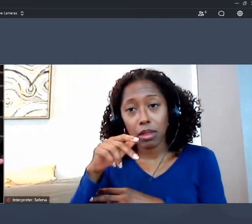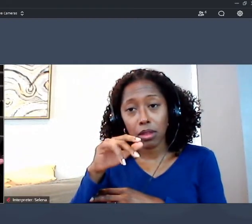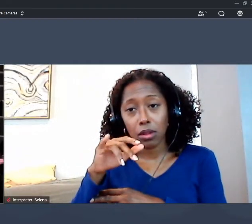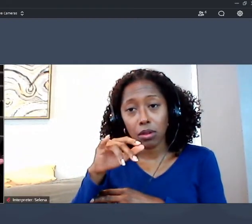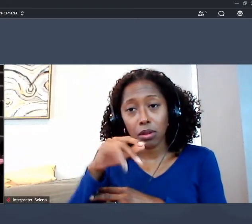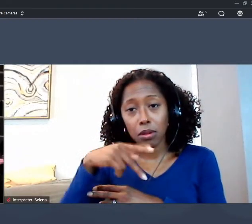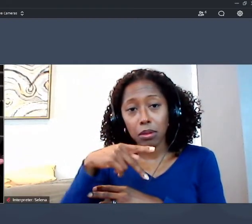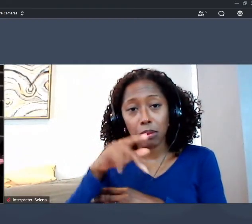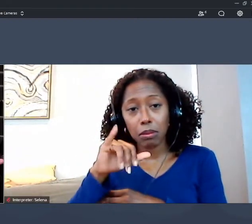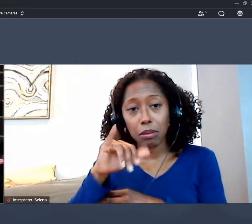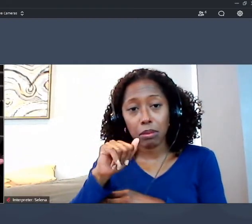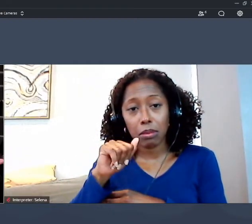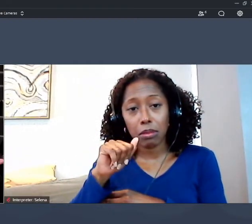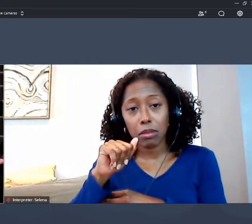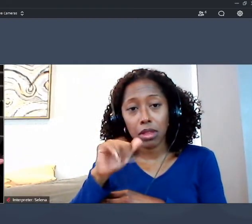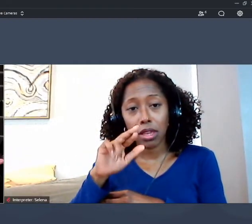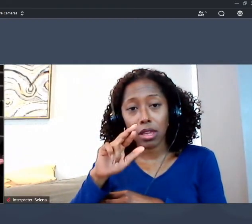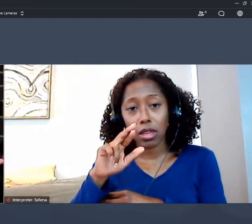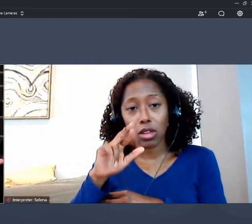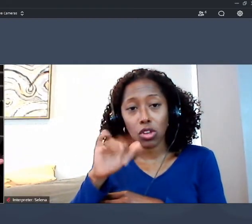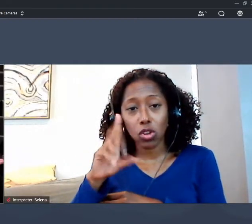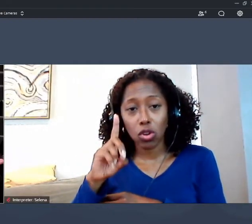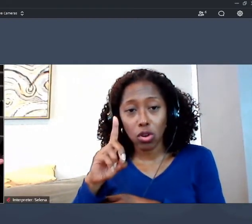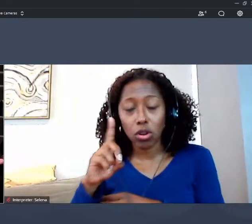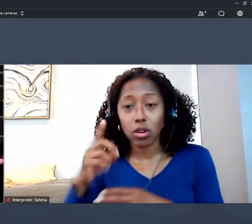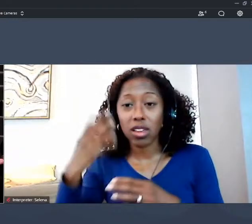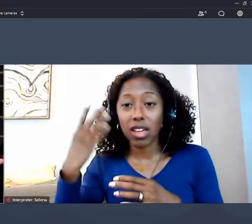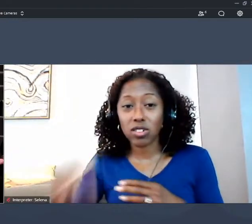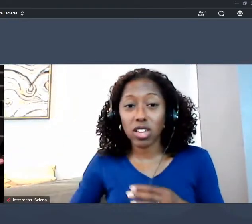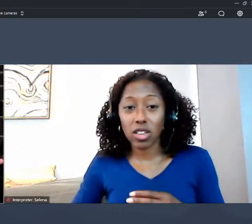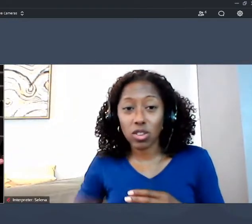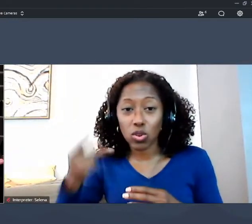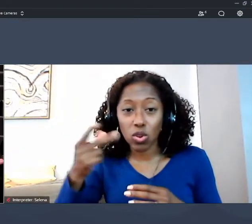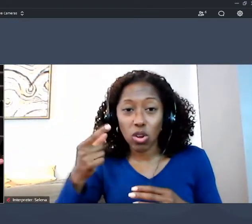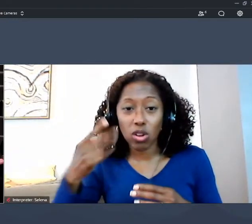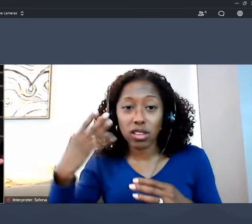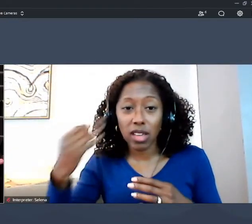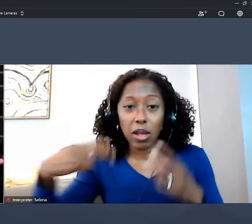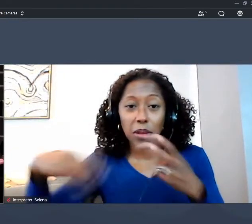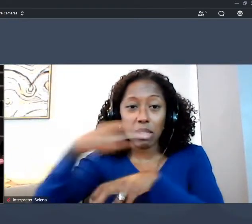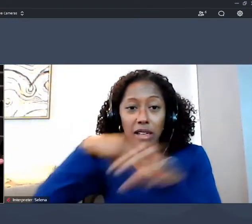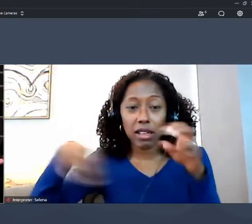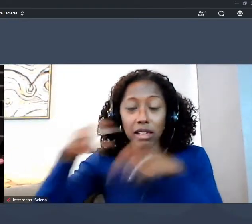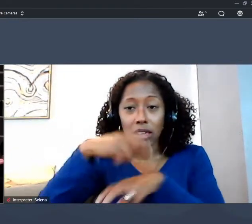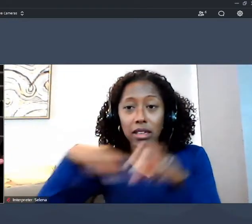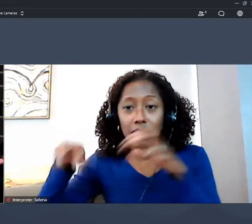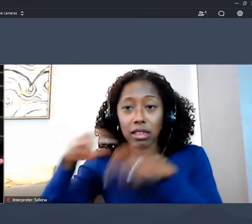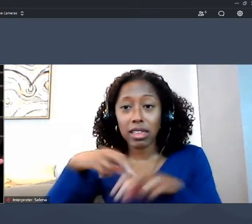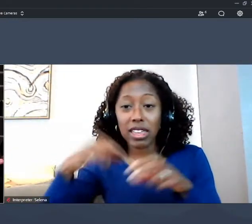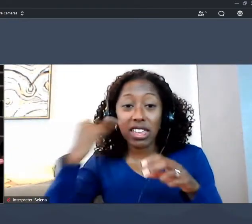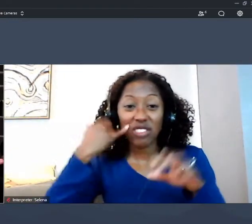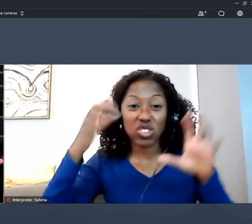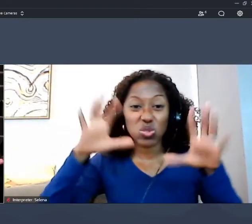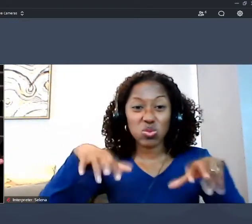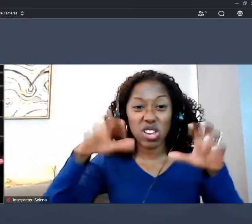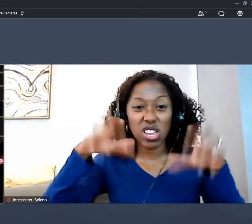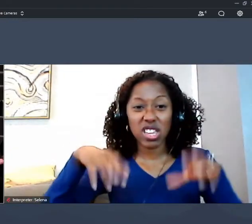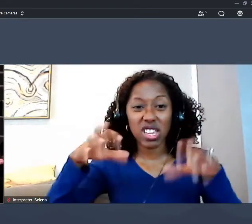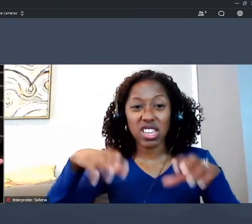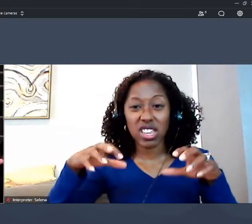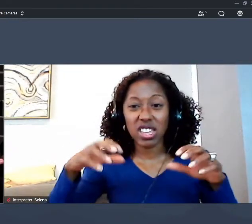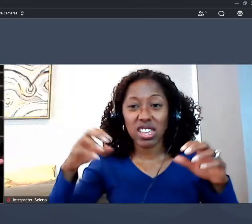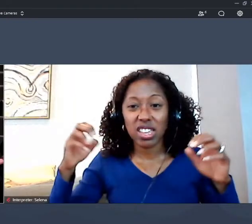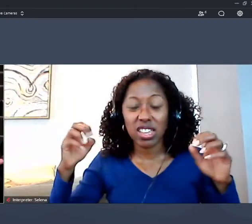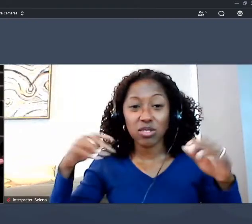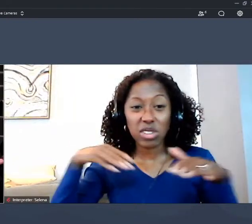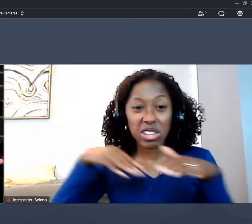problem there when the dogs are out in the back in their playtime and we introduce them to the public. If it's rainy, everybody comes in covered